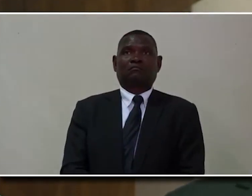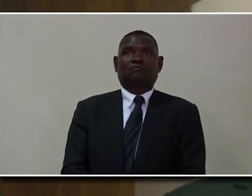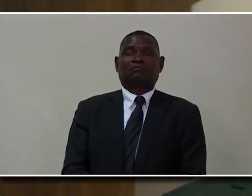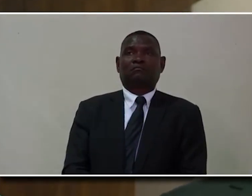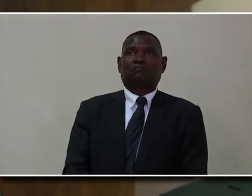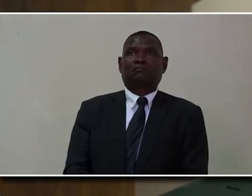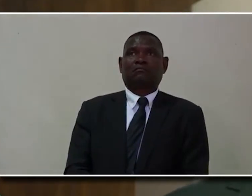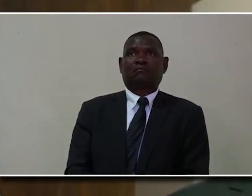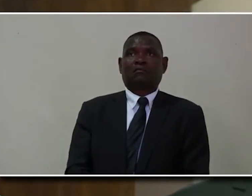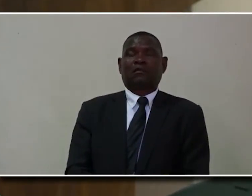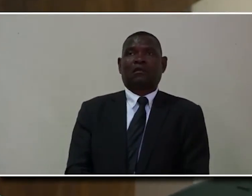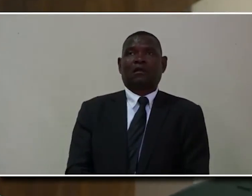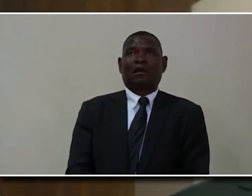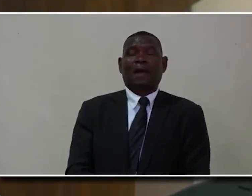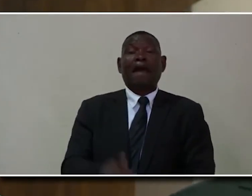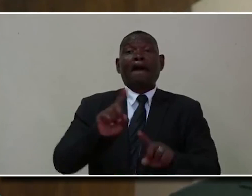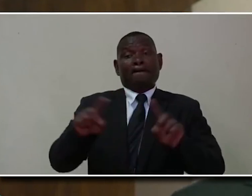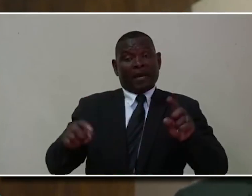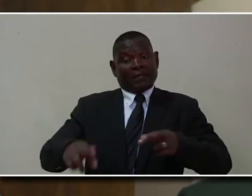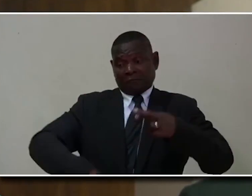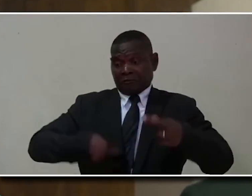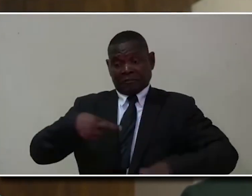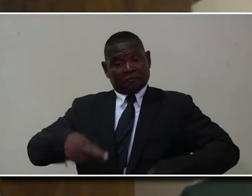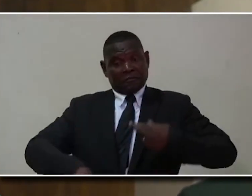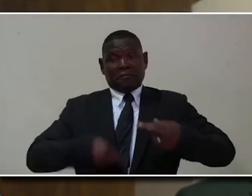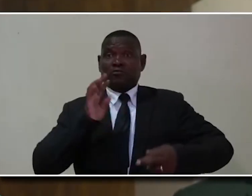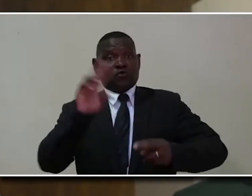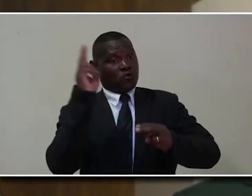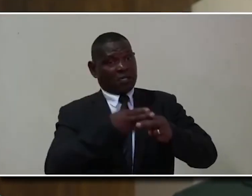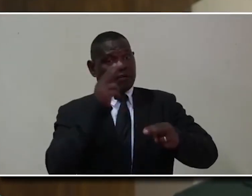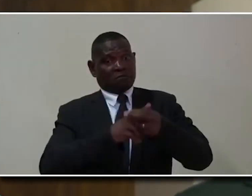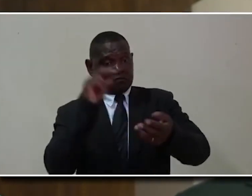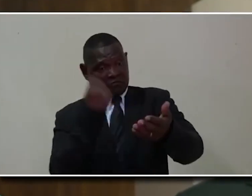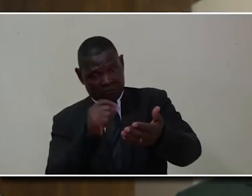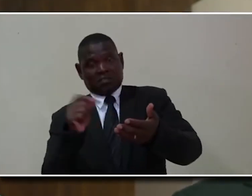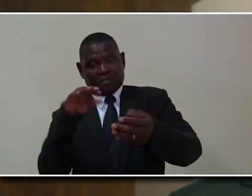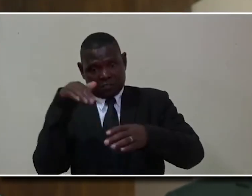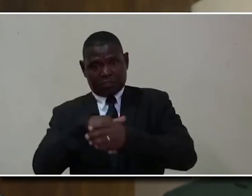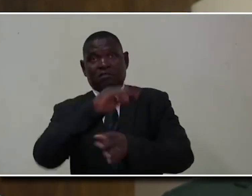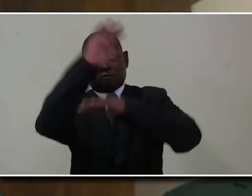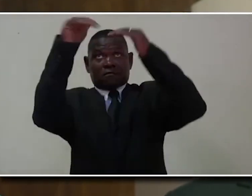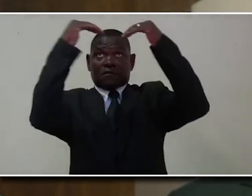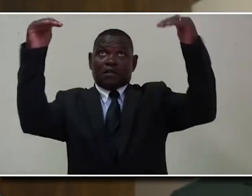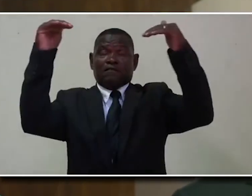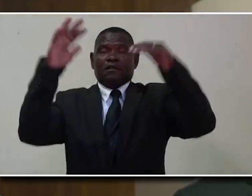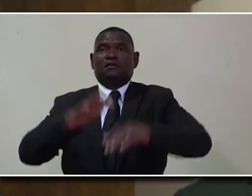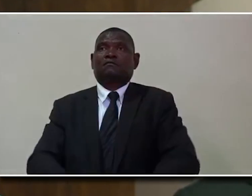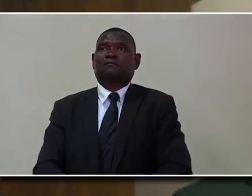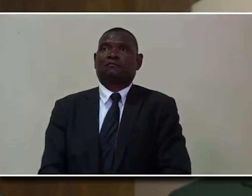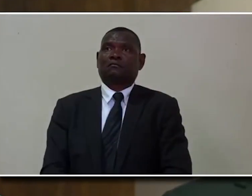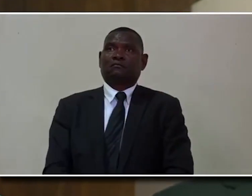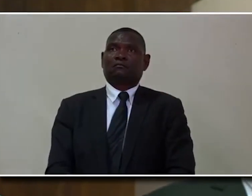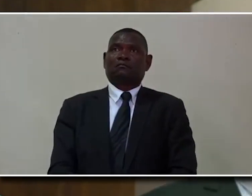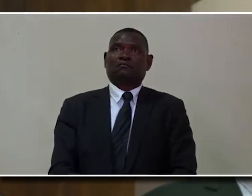kwa inu. But rejoice because your names are written in heaven. Kondwerani kuti maina vanhu ngolembedwa mubuku la